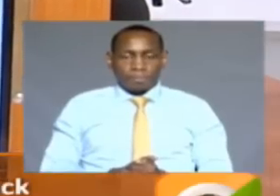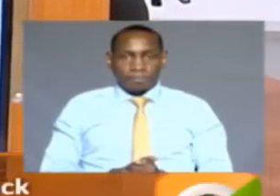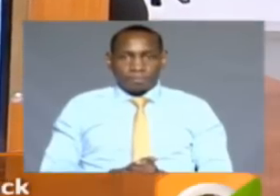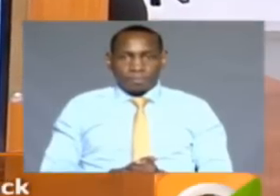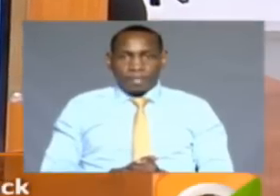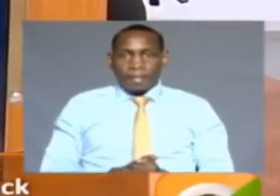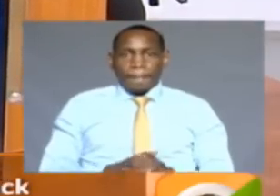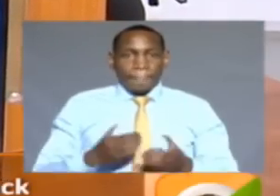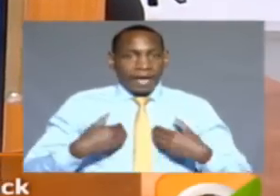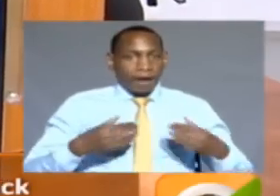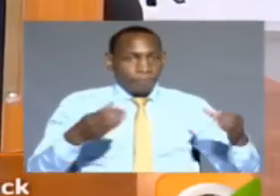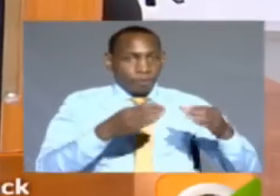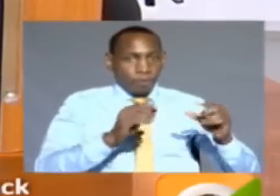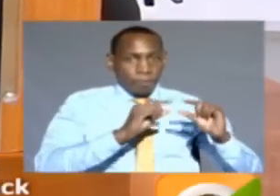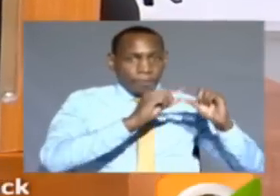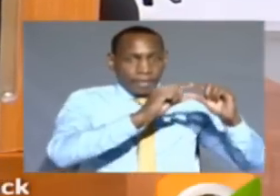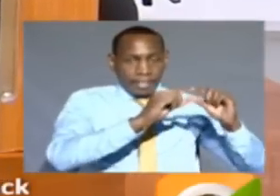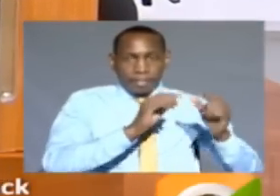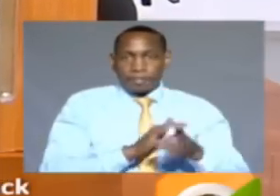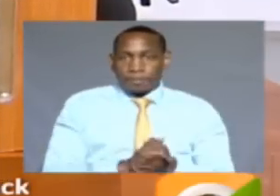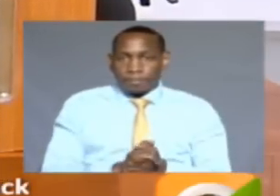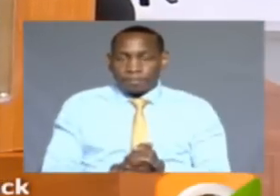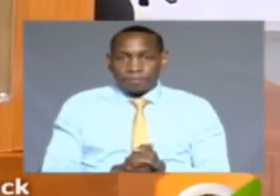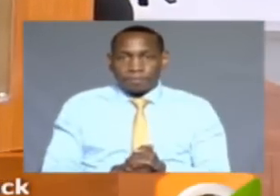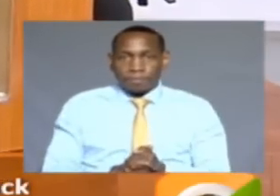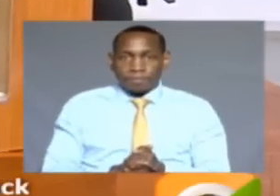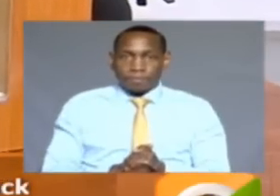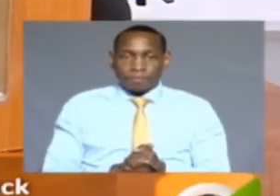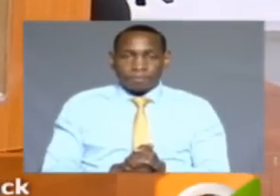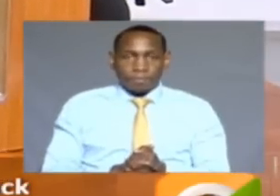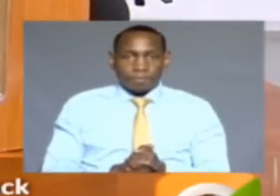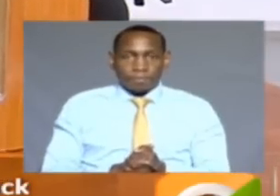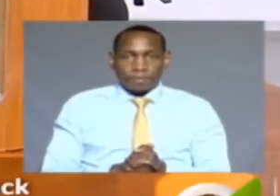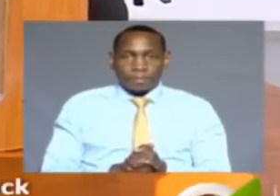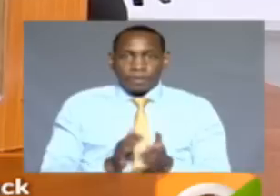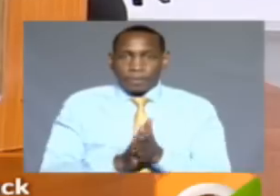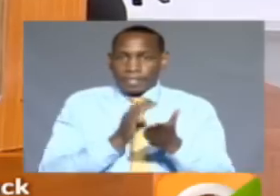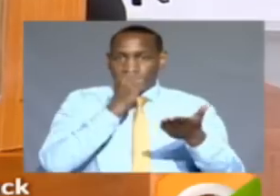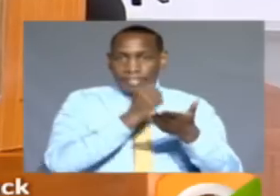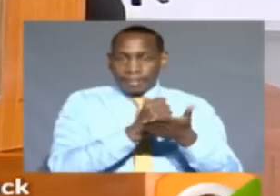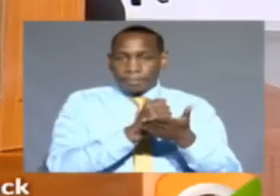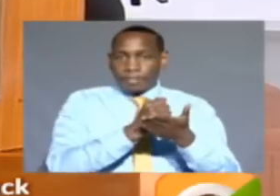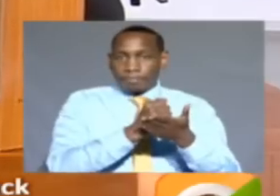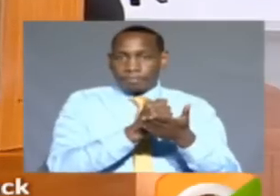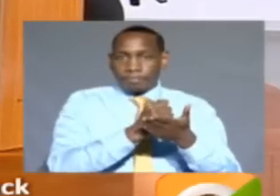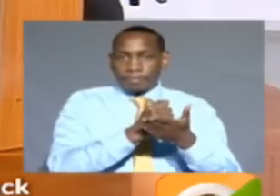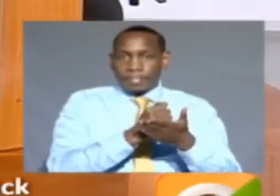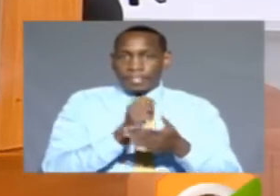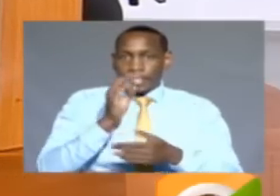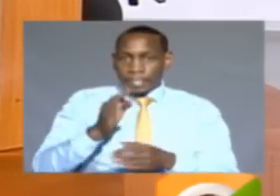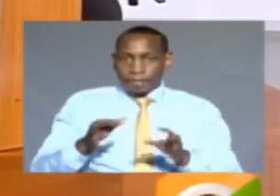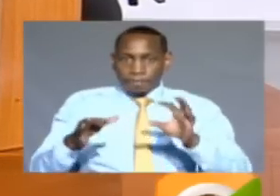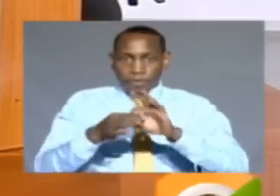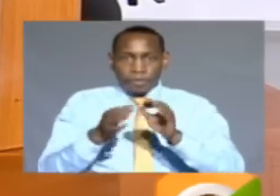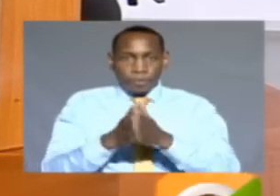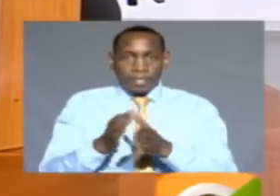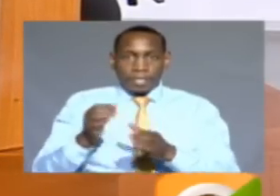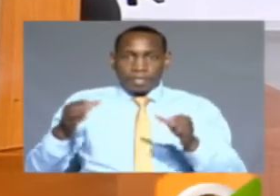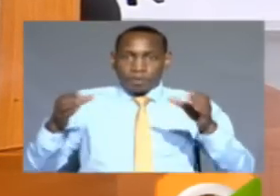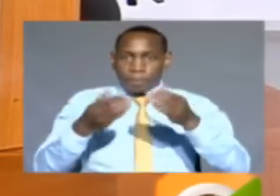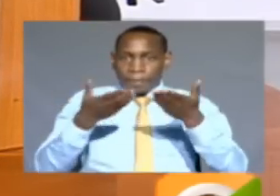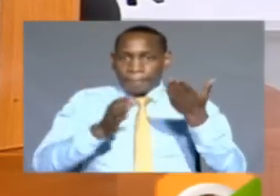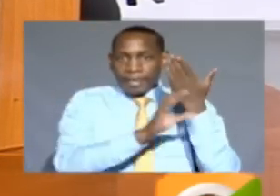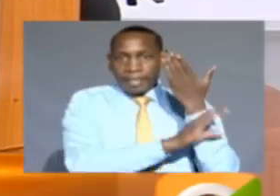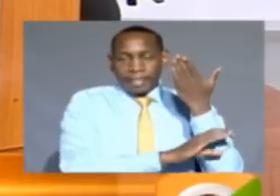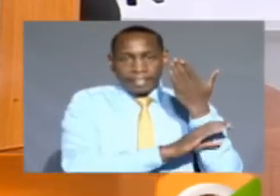a party card, right. You know, like KANU ones who had the life card for KANU. Then you are stamped every people year. People belong to parties in this country